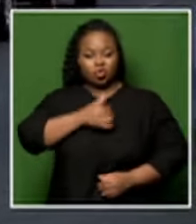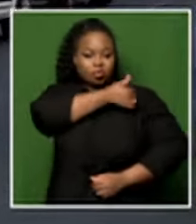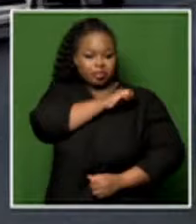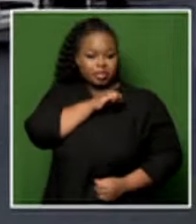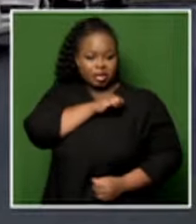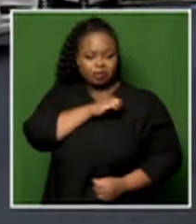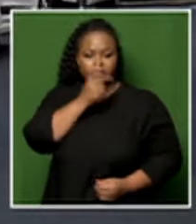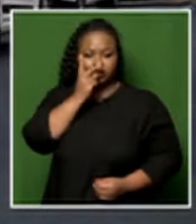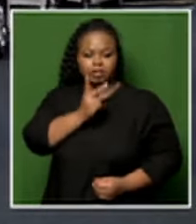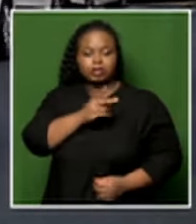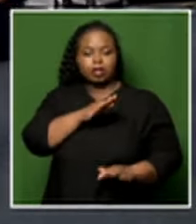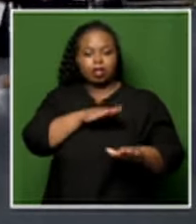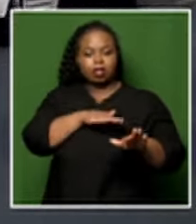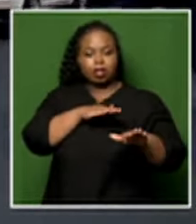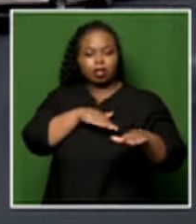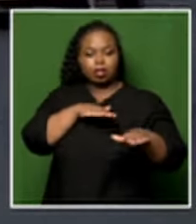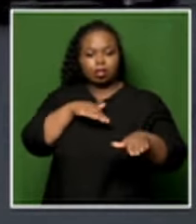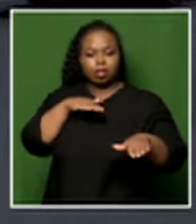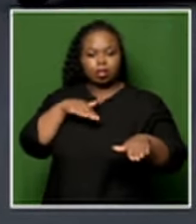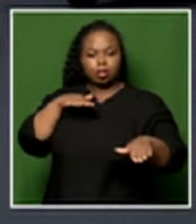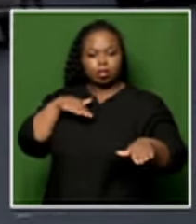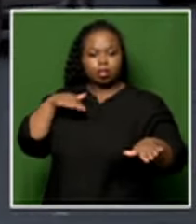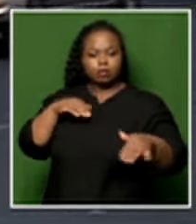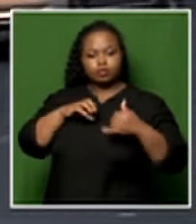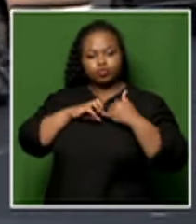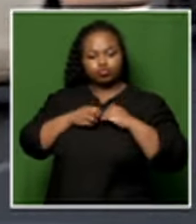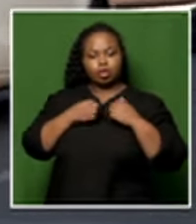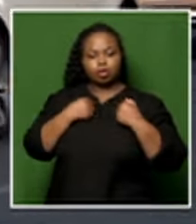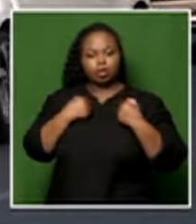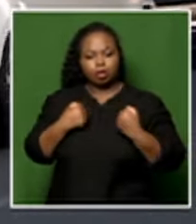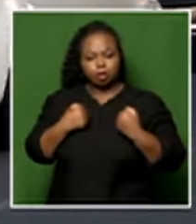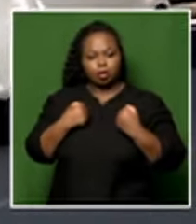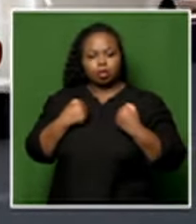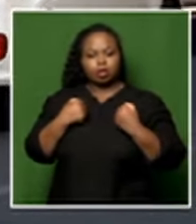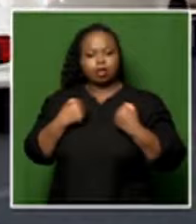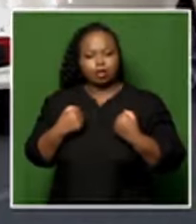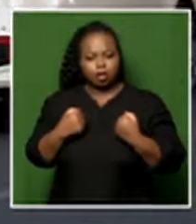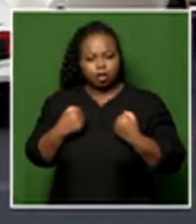see, many cars trying to navigate their way into the hospital,